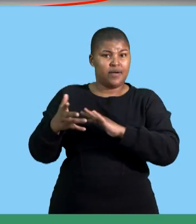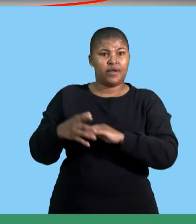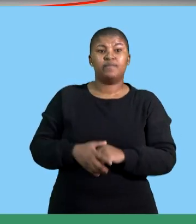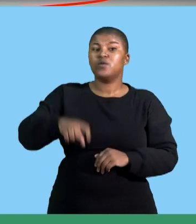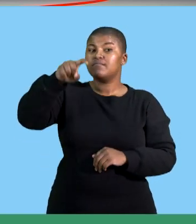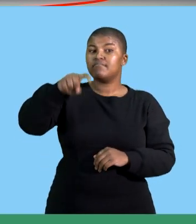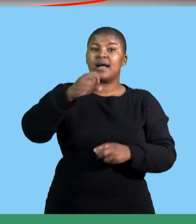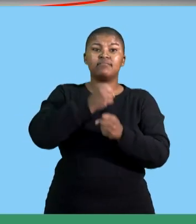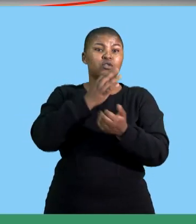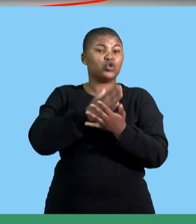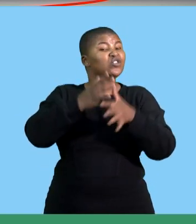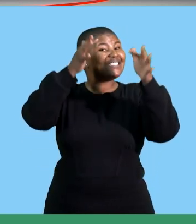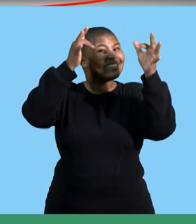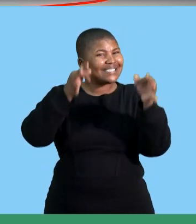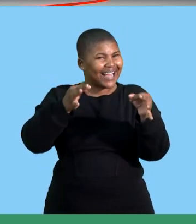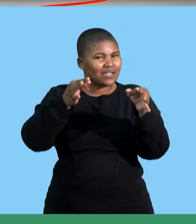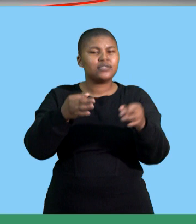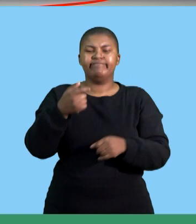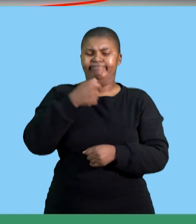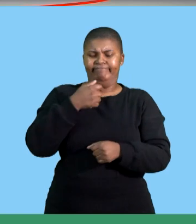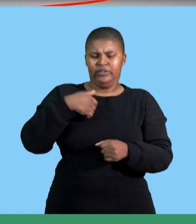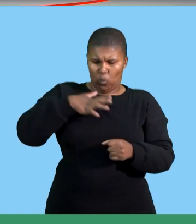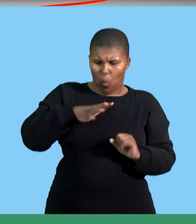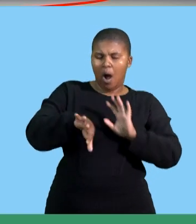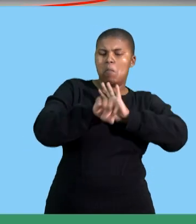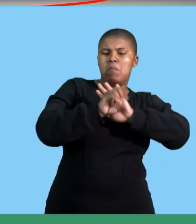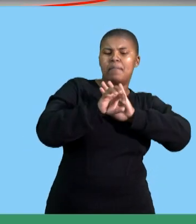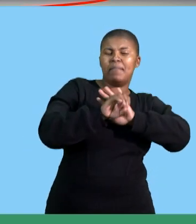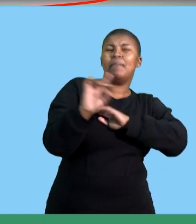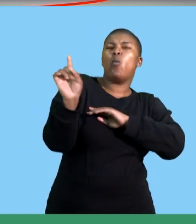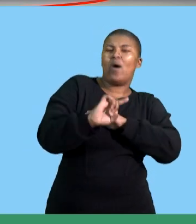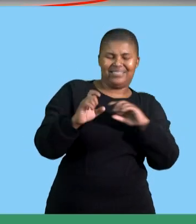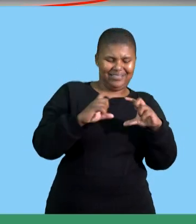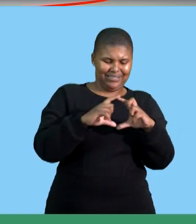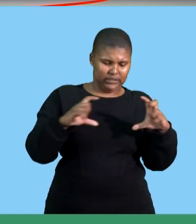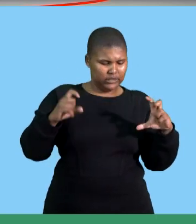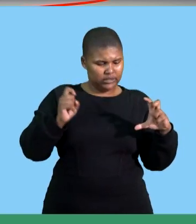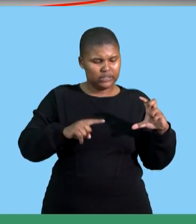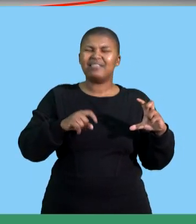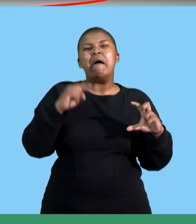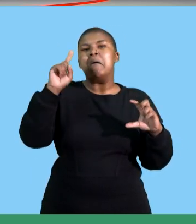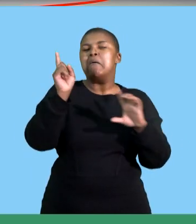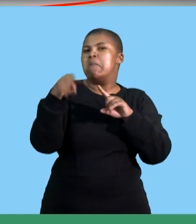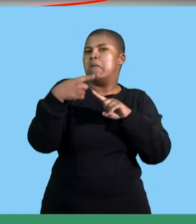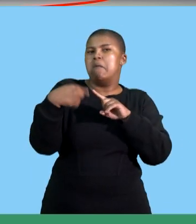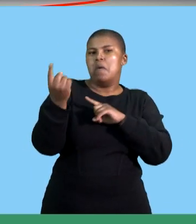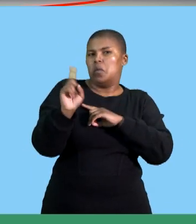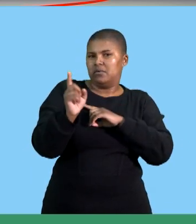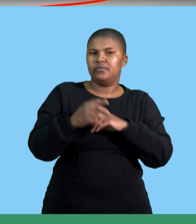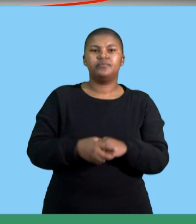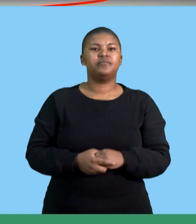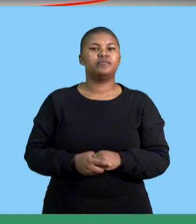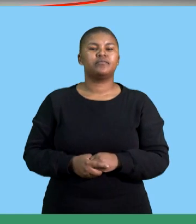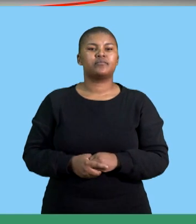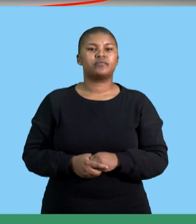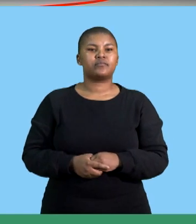to decide on the main subject of the flyer, that what is it about. Then make the